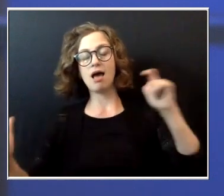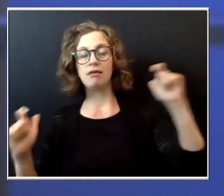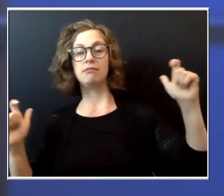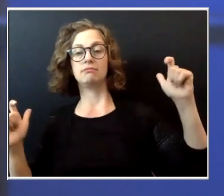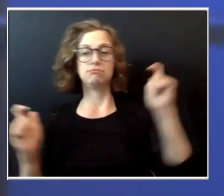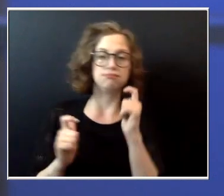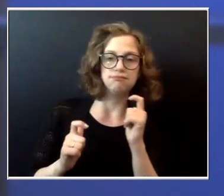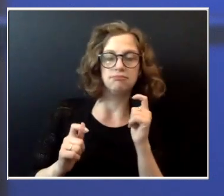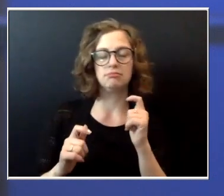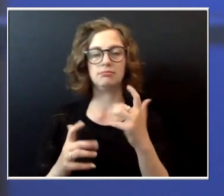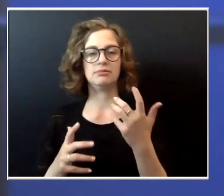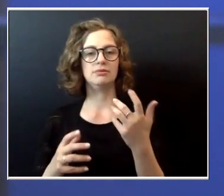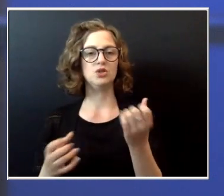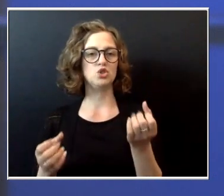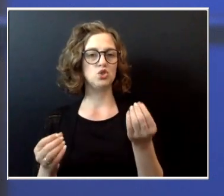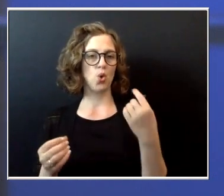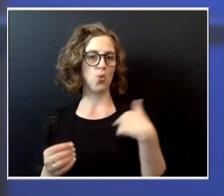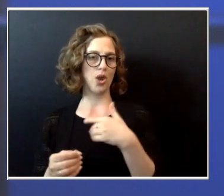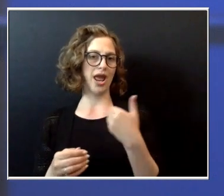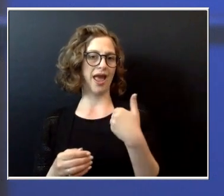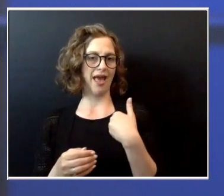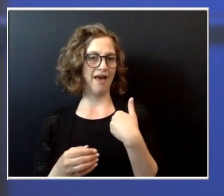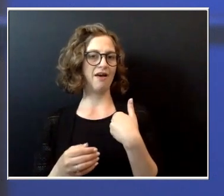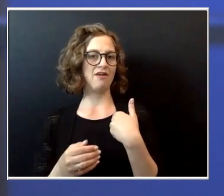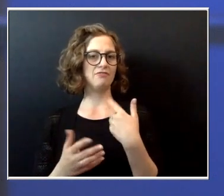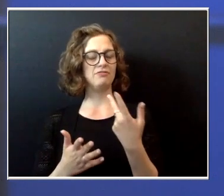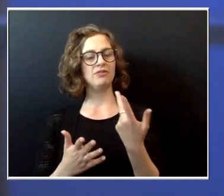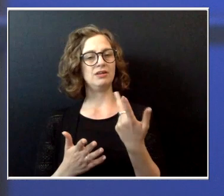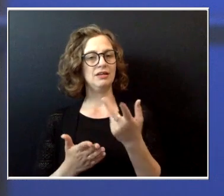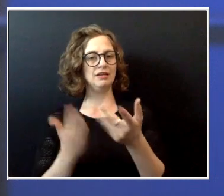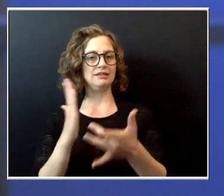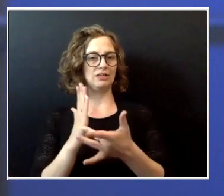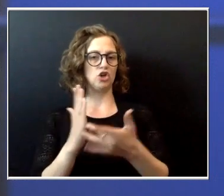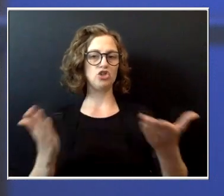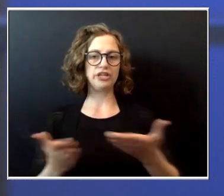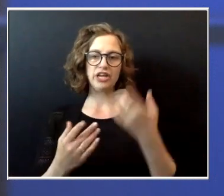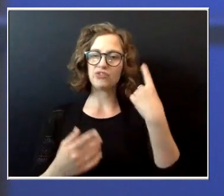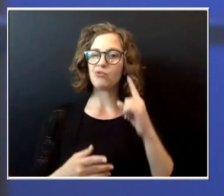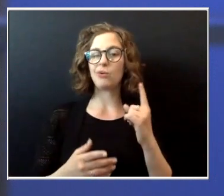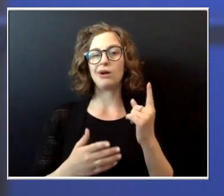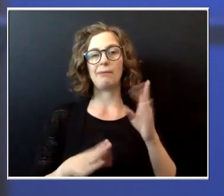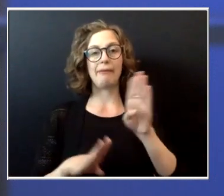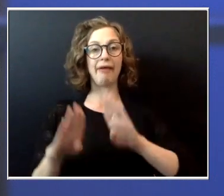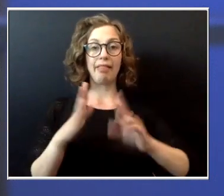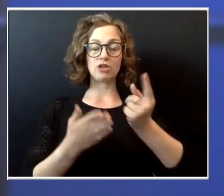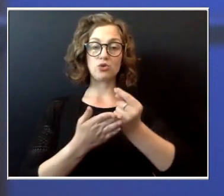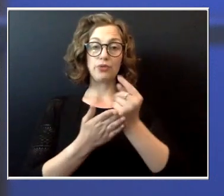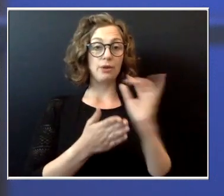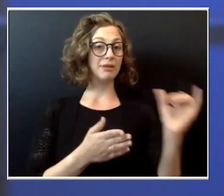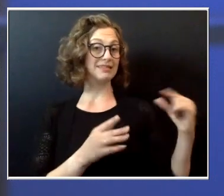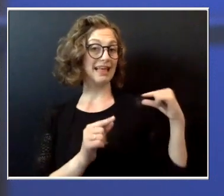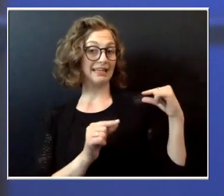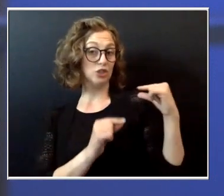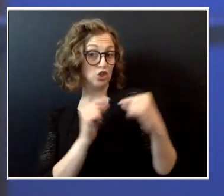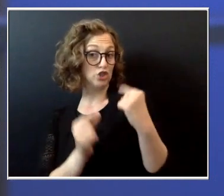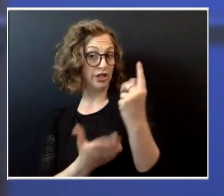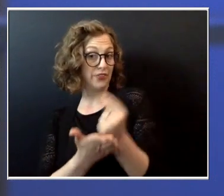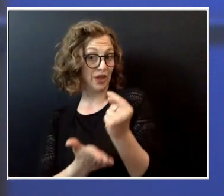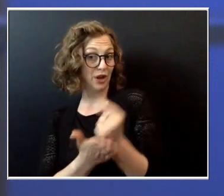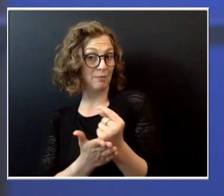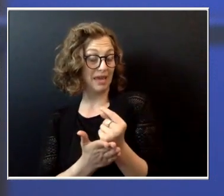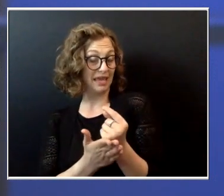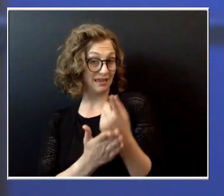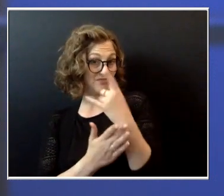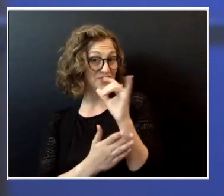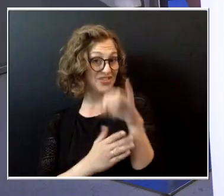both small molecules and biological therapies like gene therapy for these type of problems. But it's in the very, very early